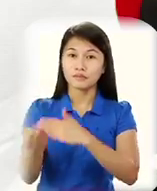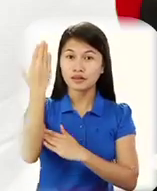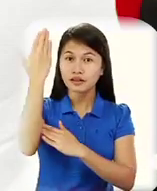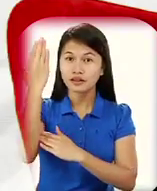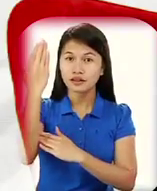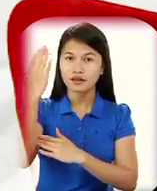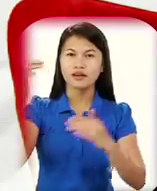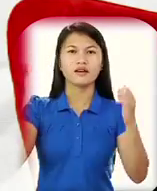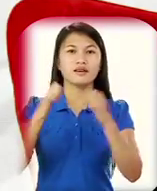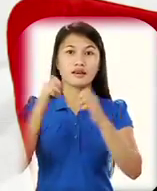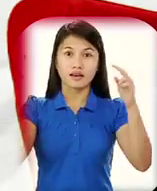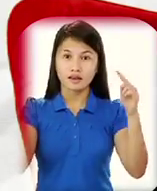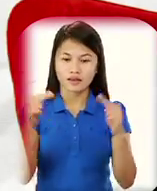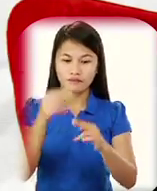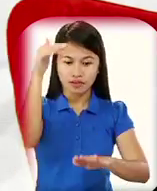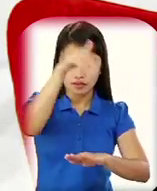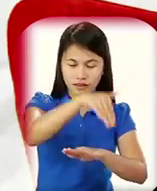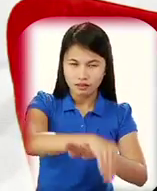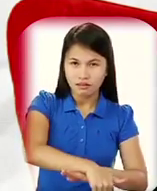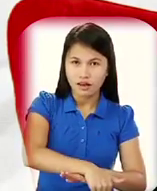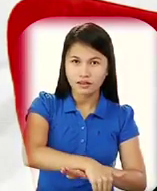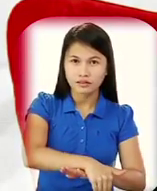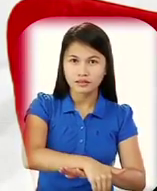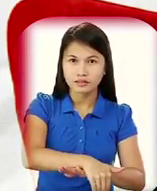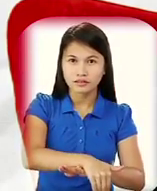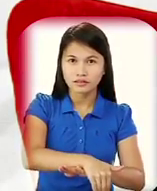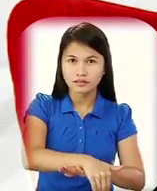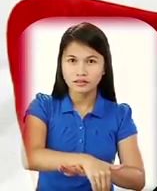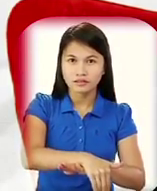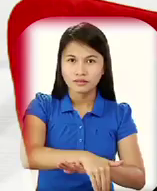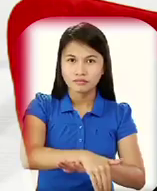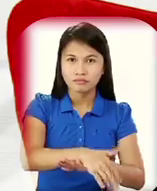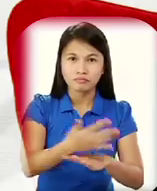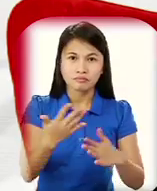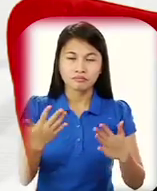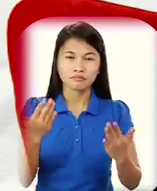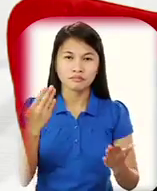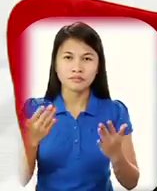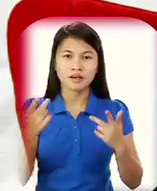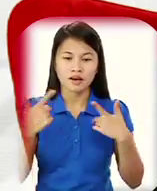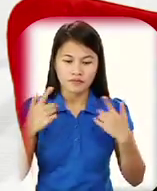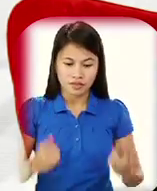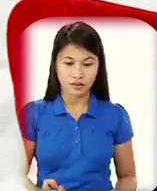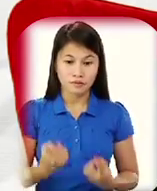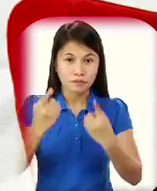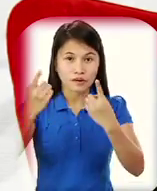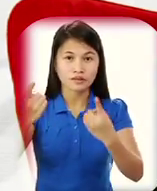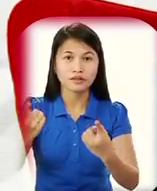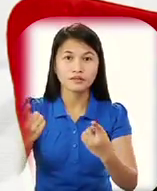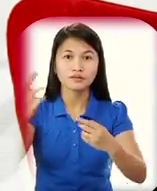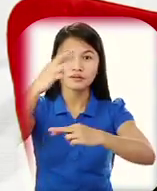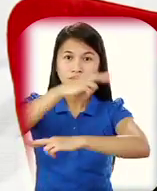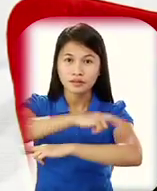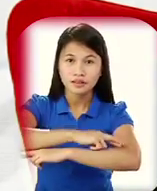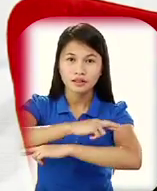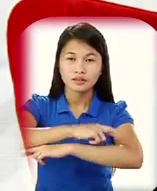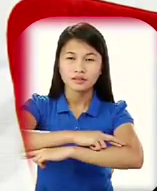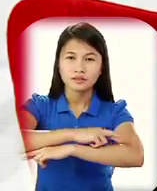morning?" And so even the nights that are supposed to be devoted to